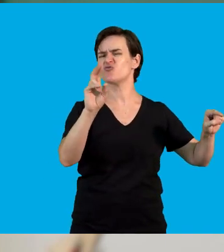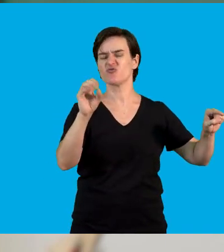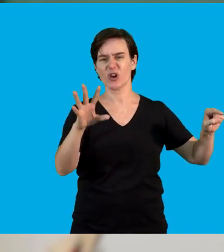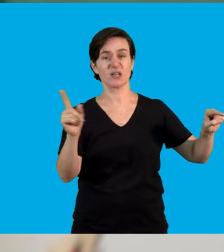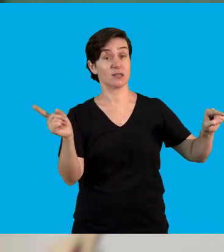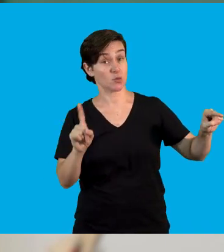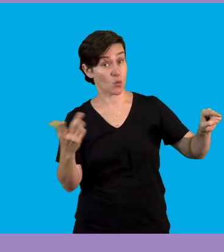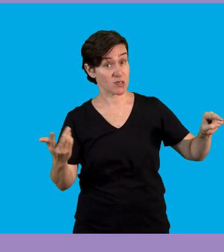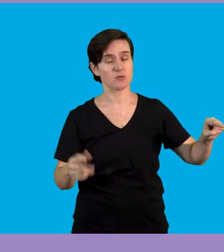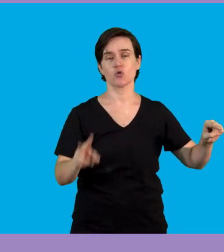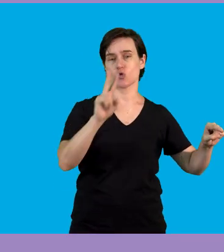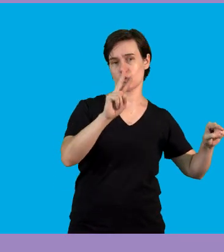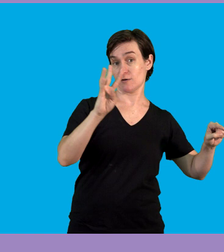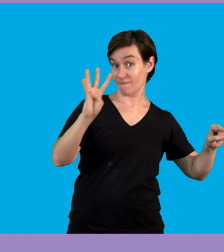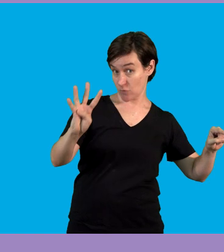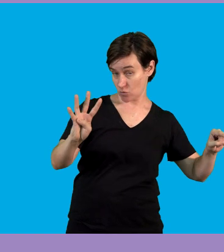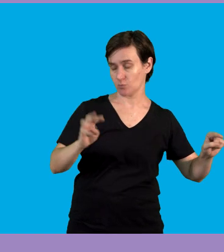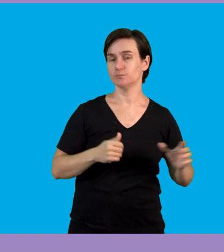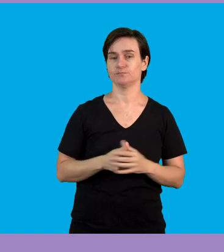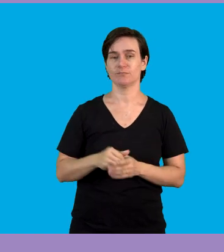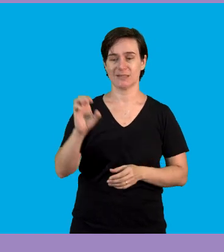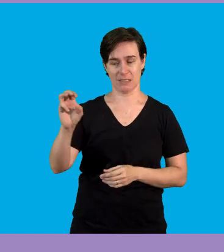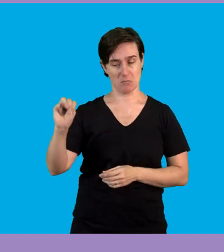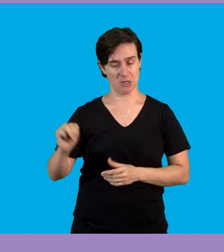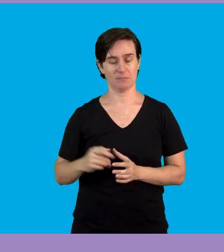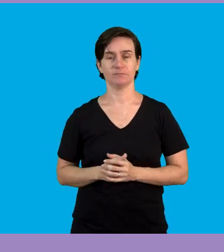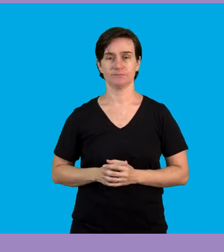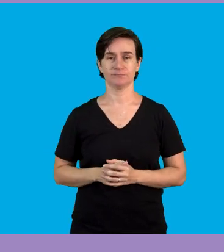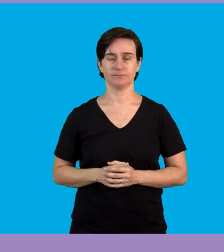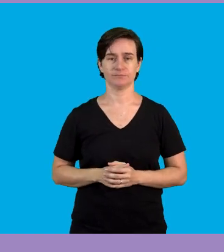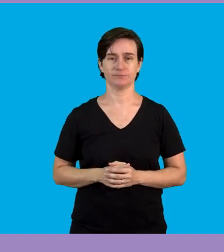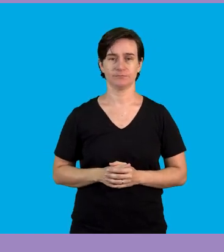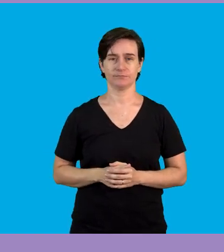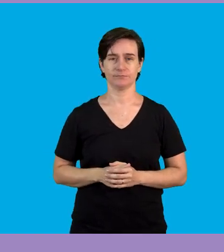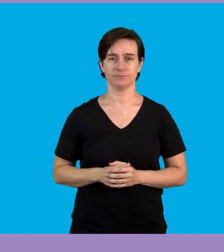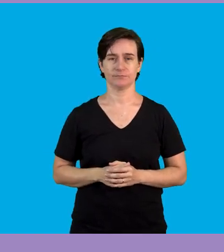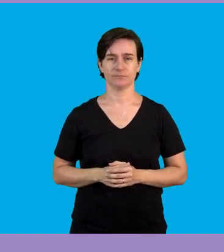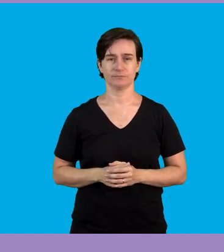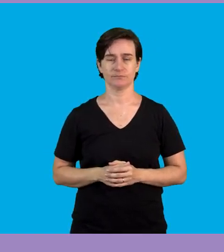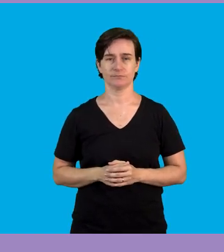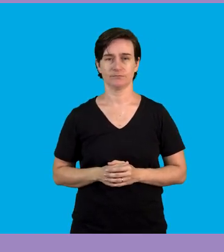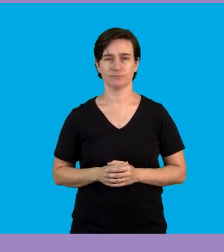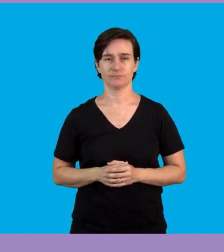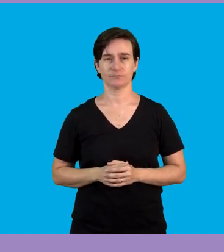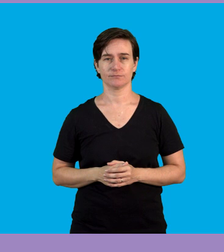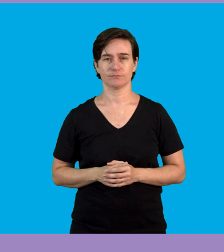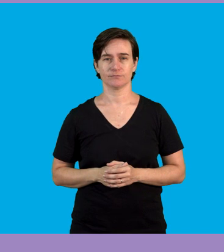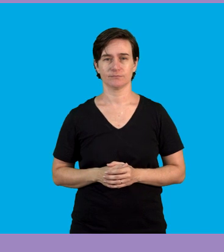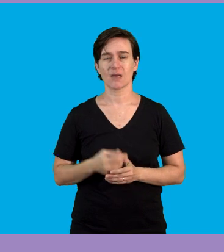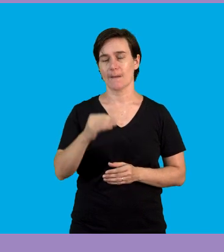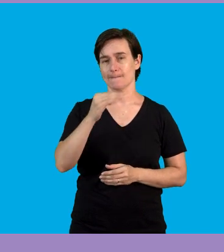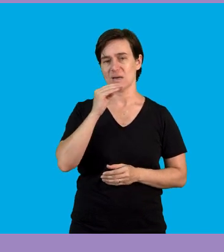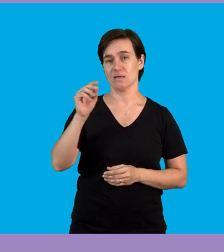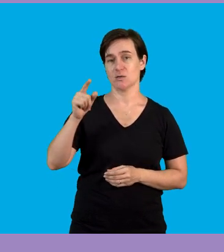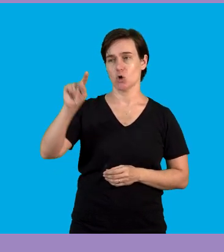of that 48, which is 24 centimeters. And of course, that radius, we are going to square